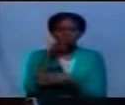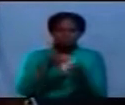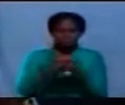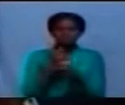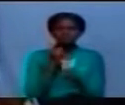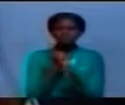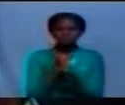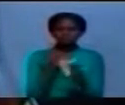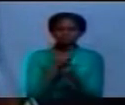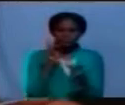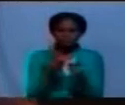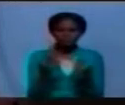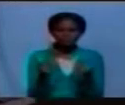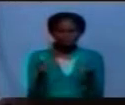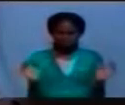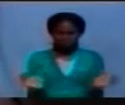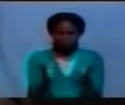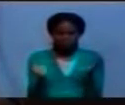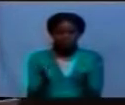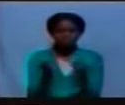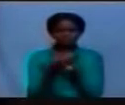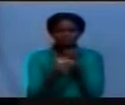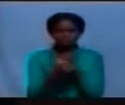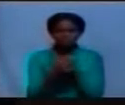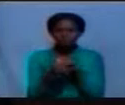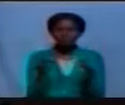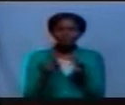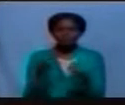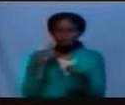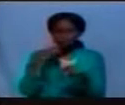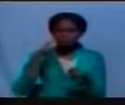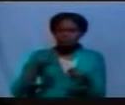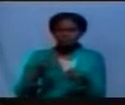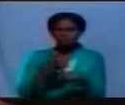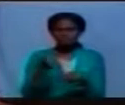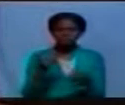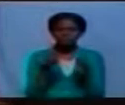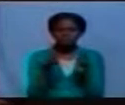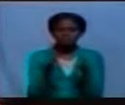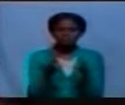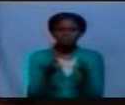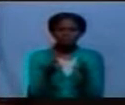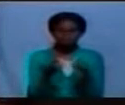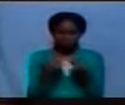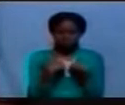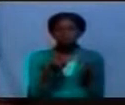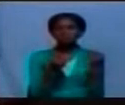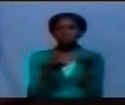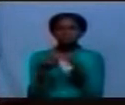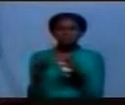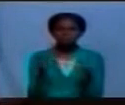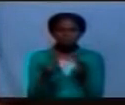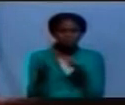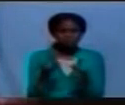works. On one hand, you've been promoting the issue of saving, that people need to save. But again, on the other hand, there are a lot of products that are offering